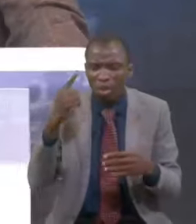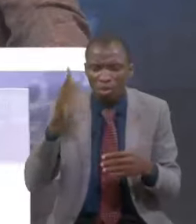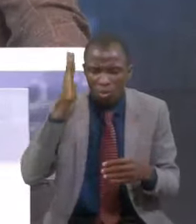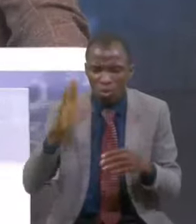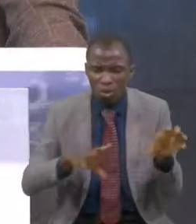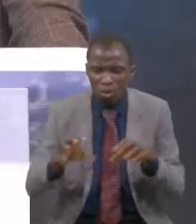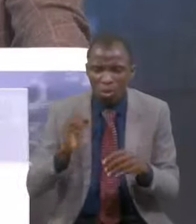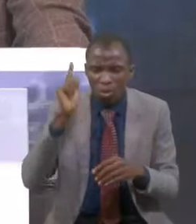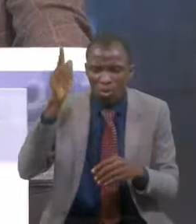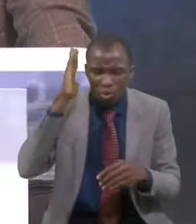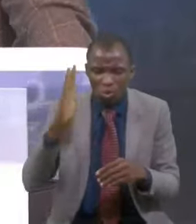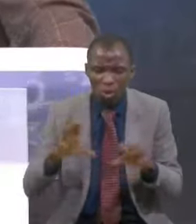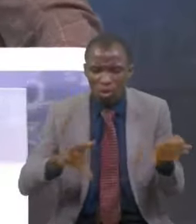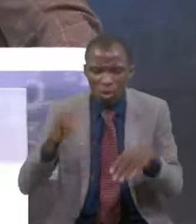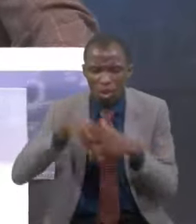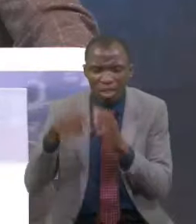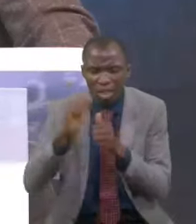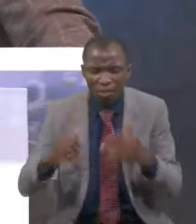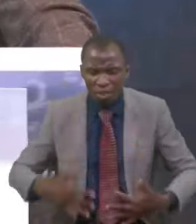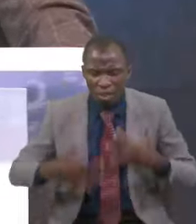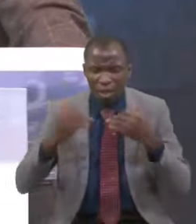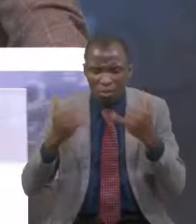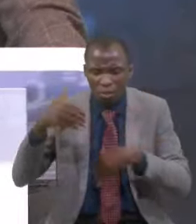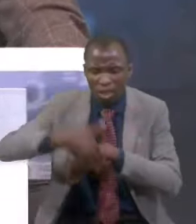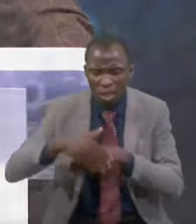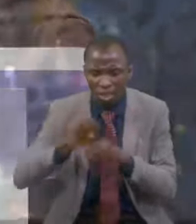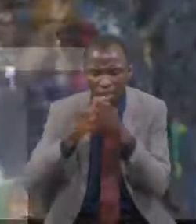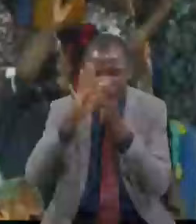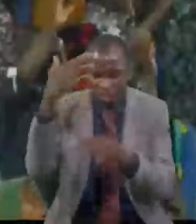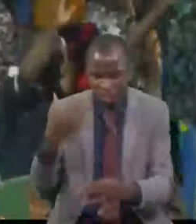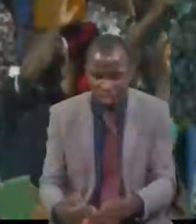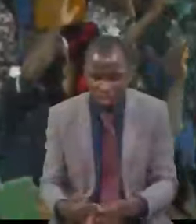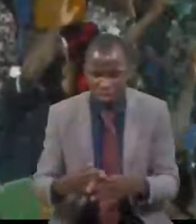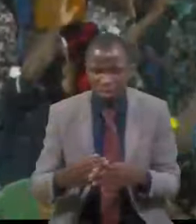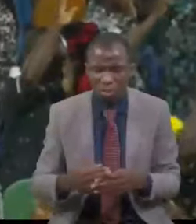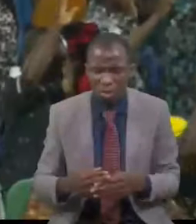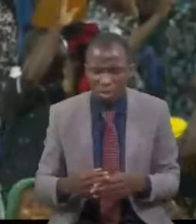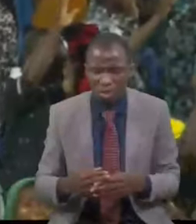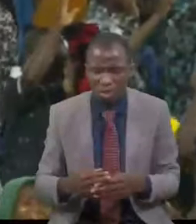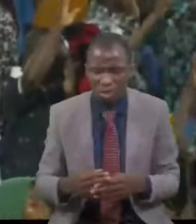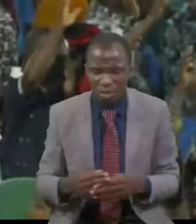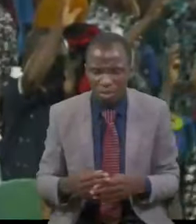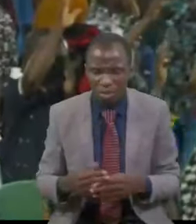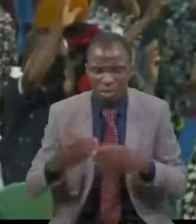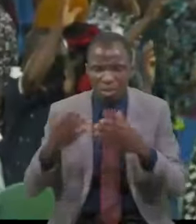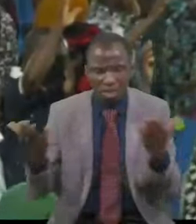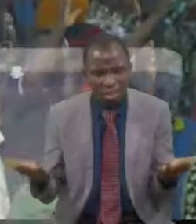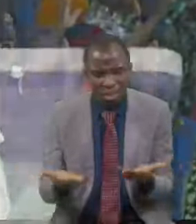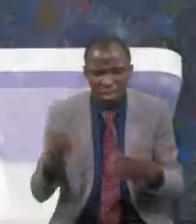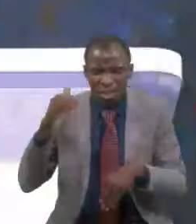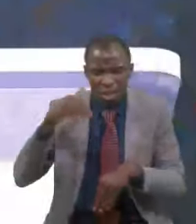in every life tonight in Jesus' name. Here at the Alpha